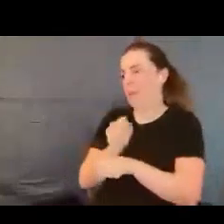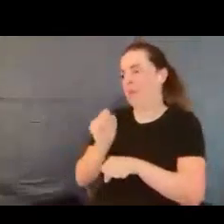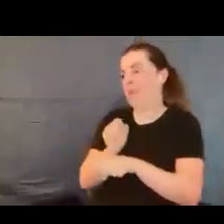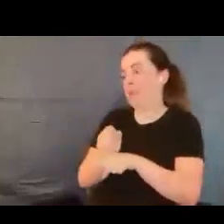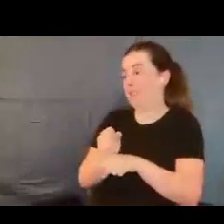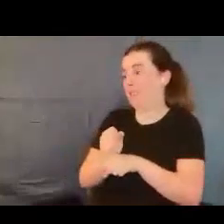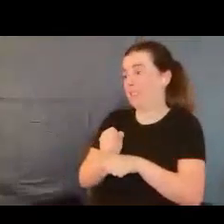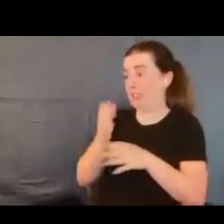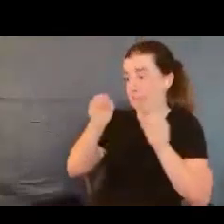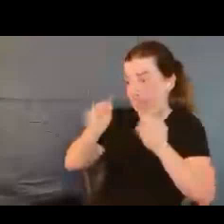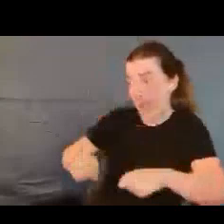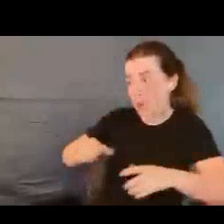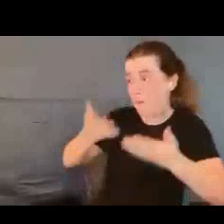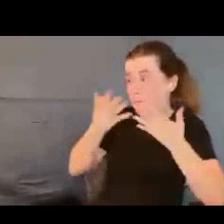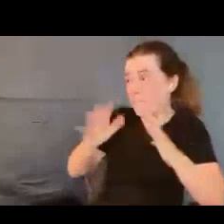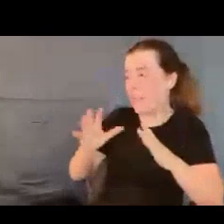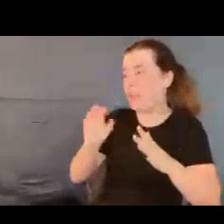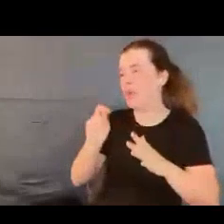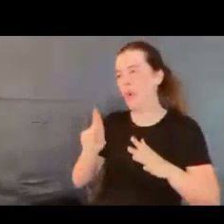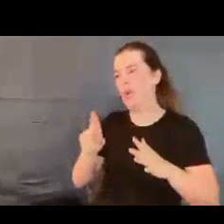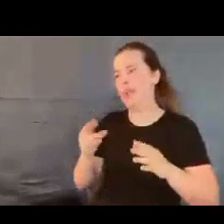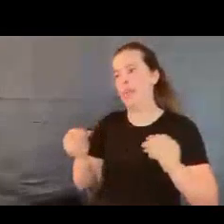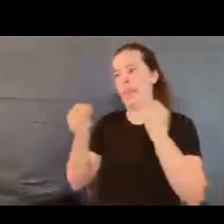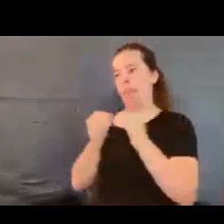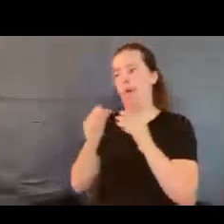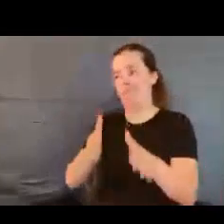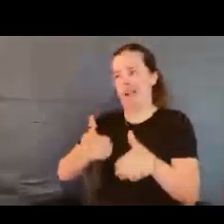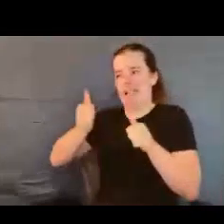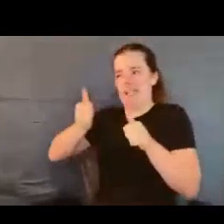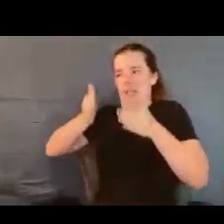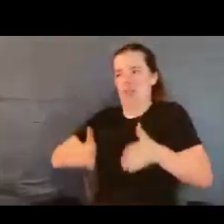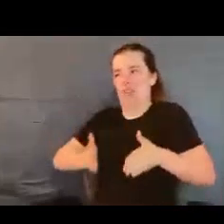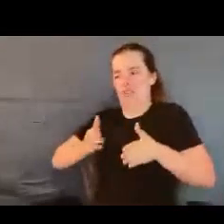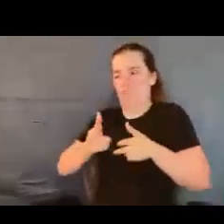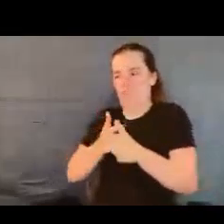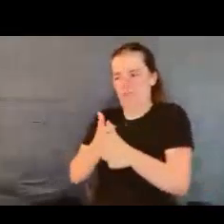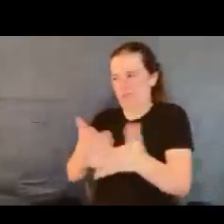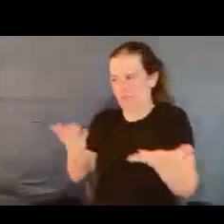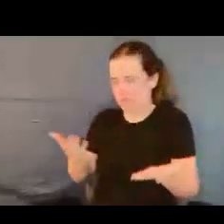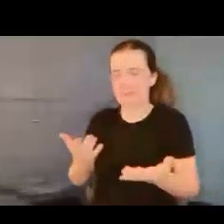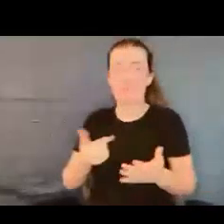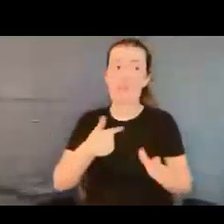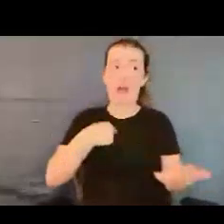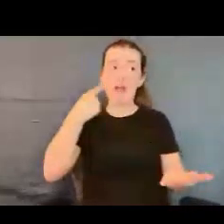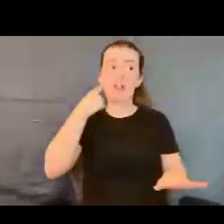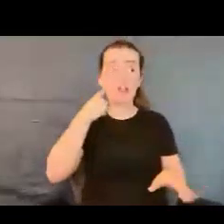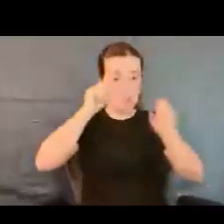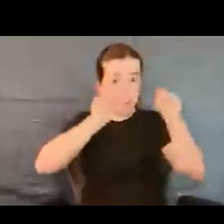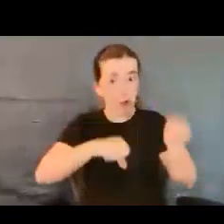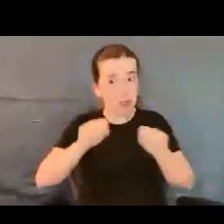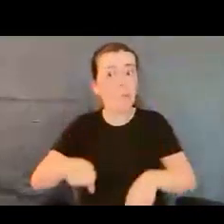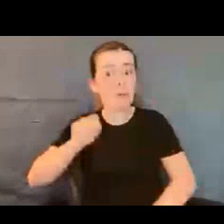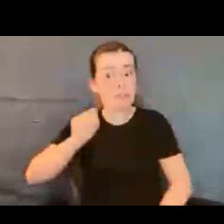finishers more experienced, faster runners? Great question. I think it's totally realistic to